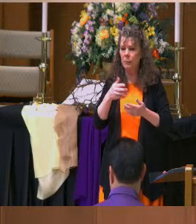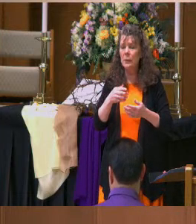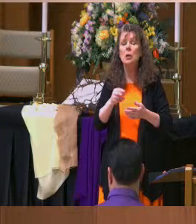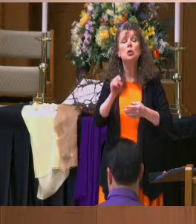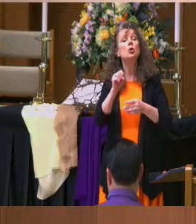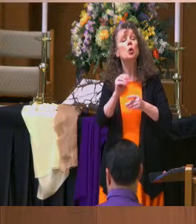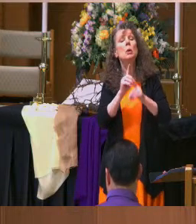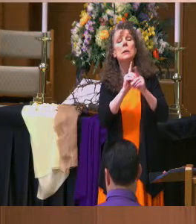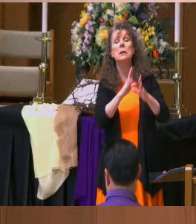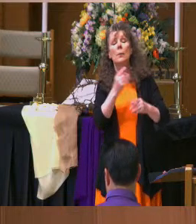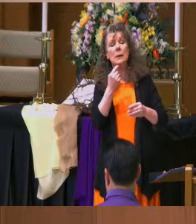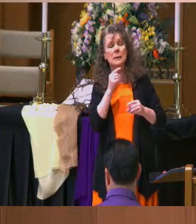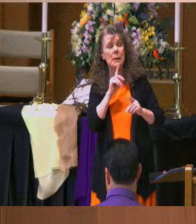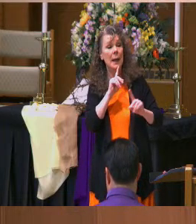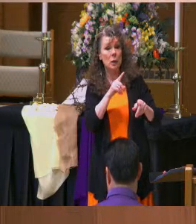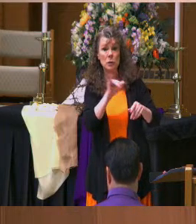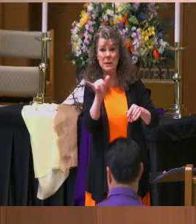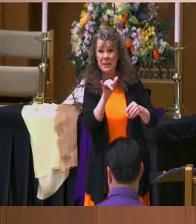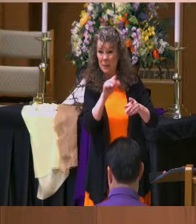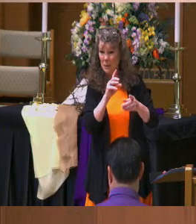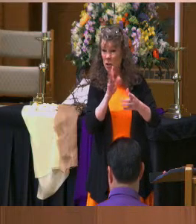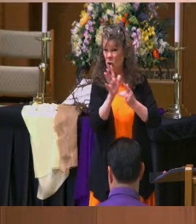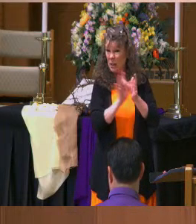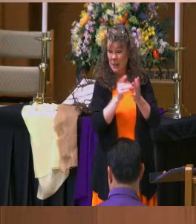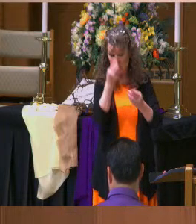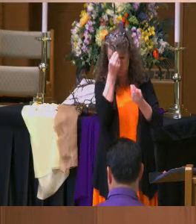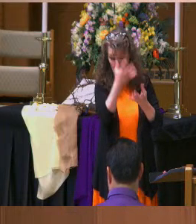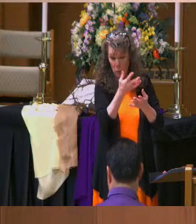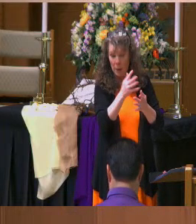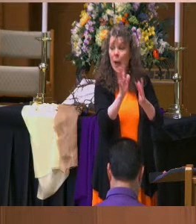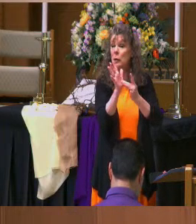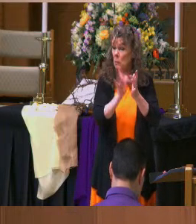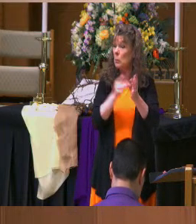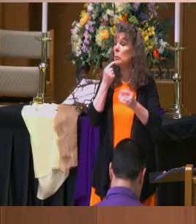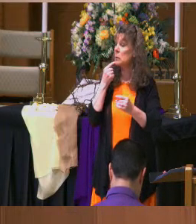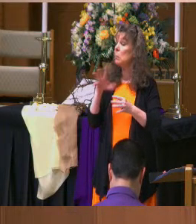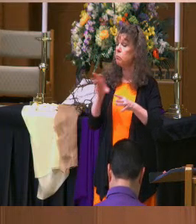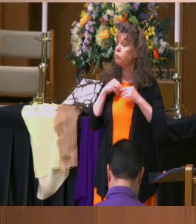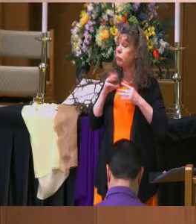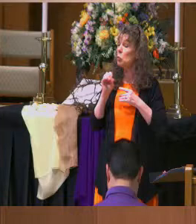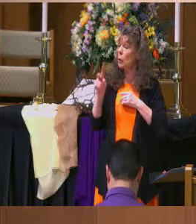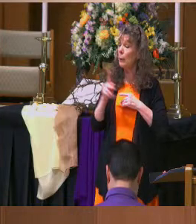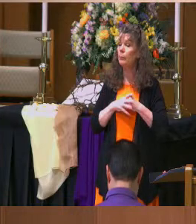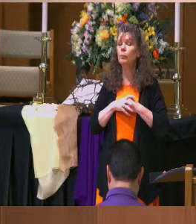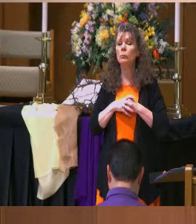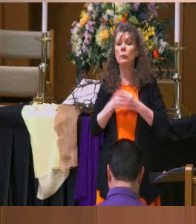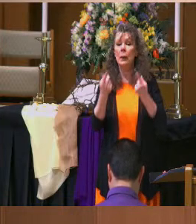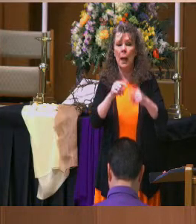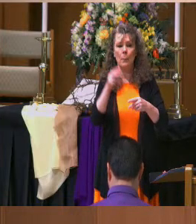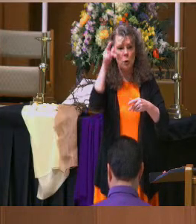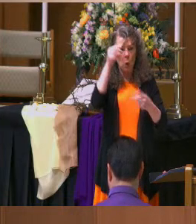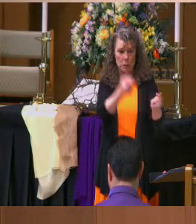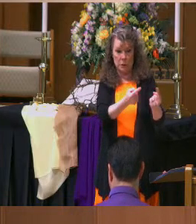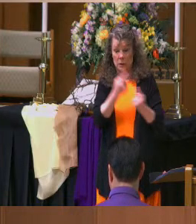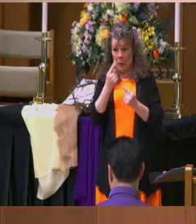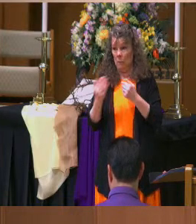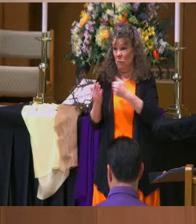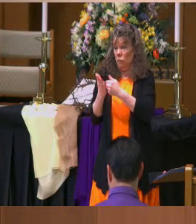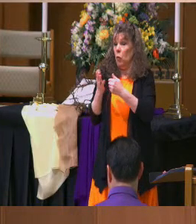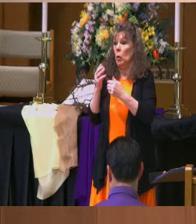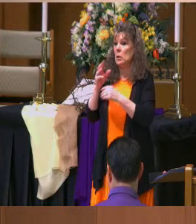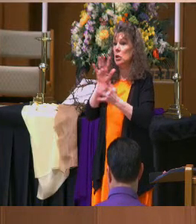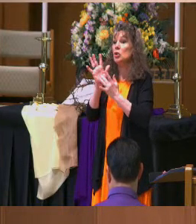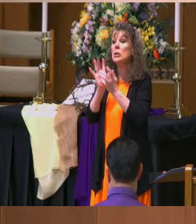as Jesus had told them to, and the people let them go. When they brought the colt to Jesus and threw their